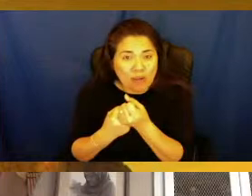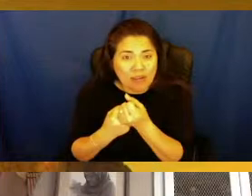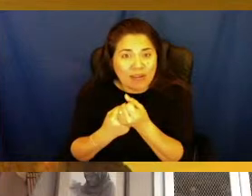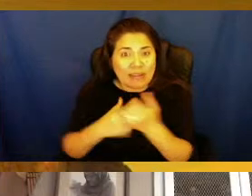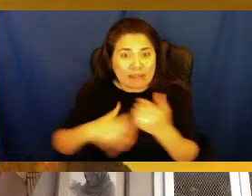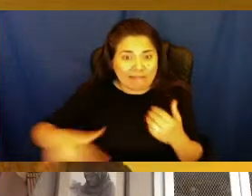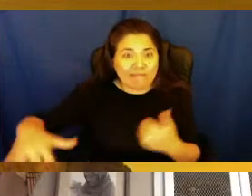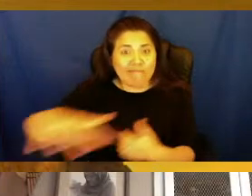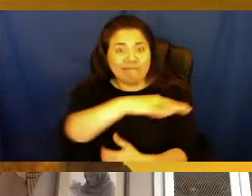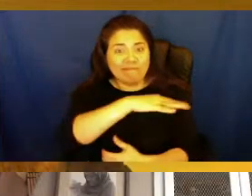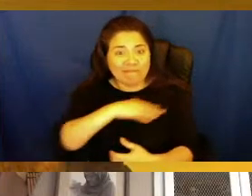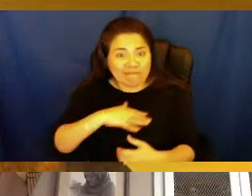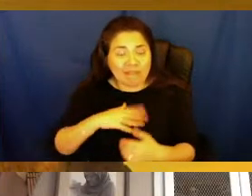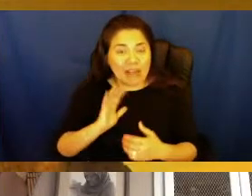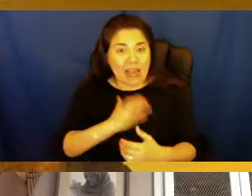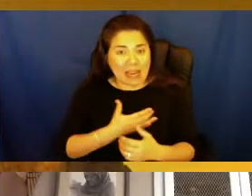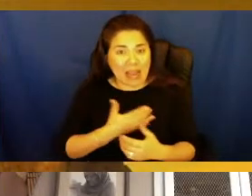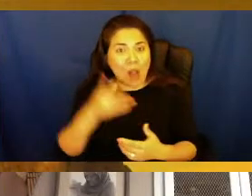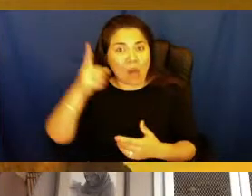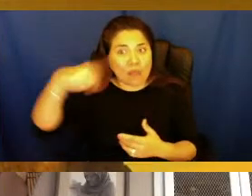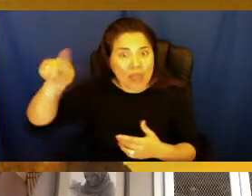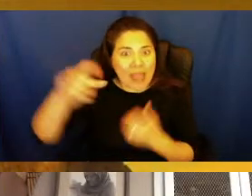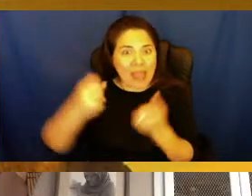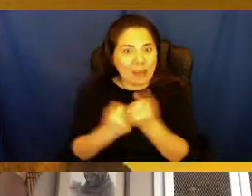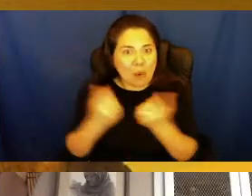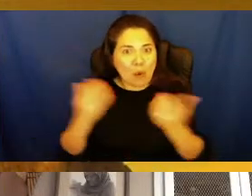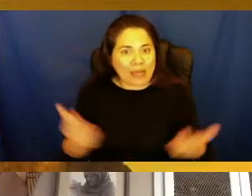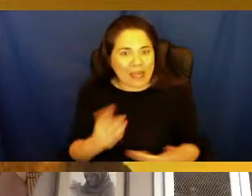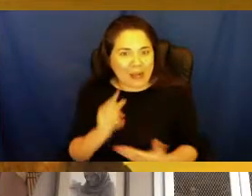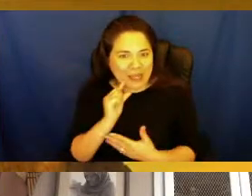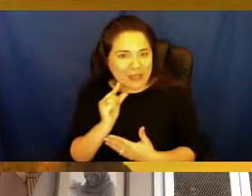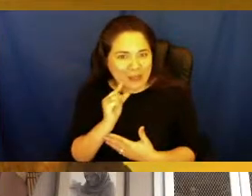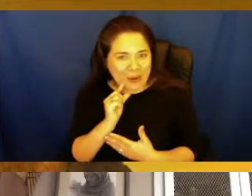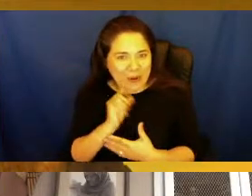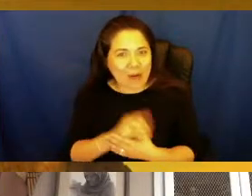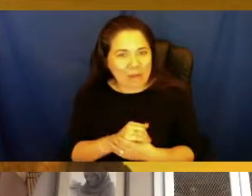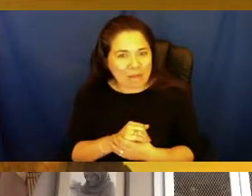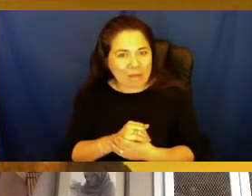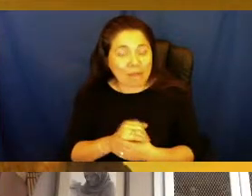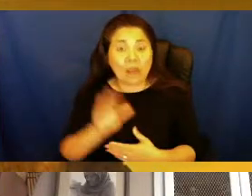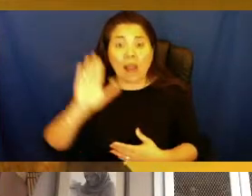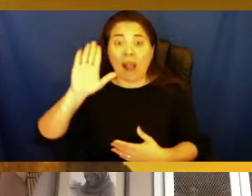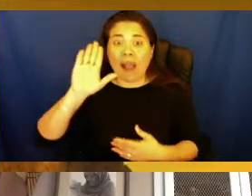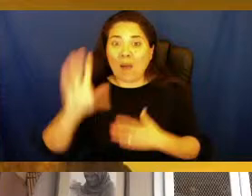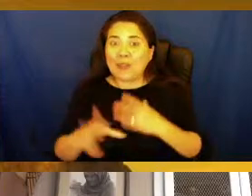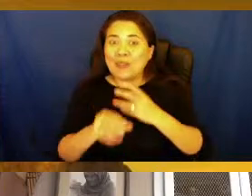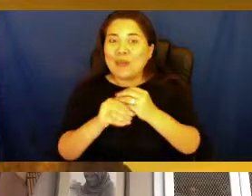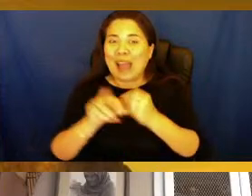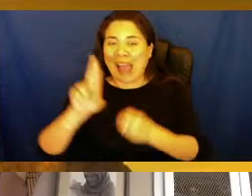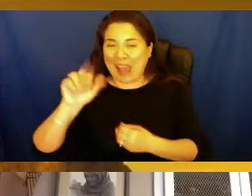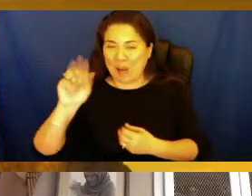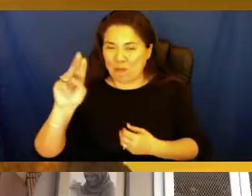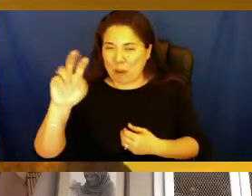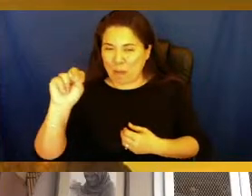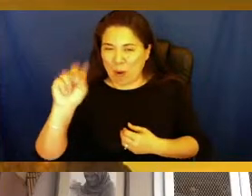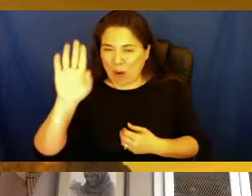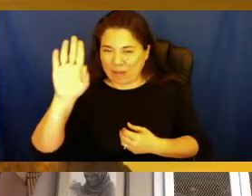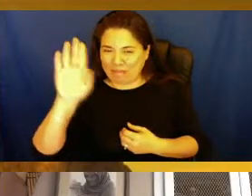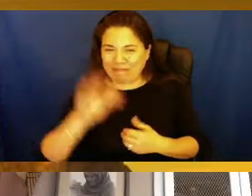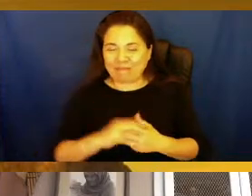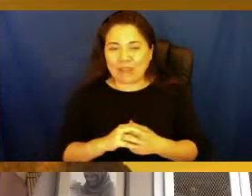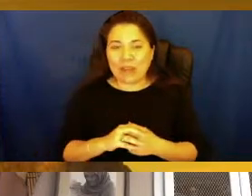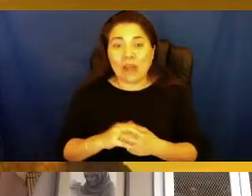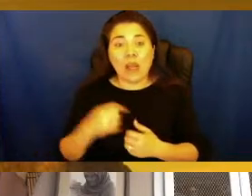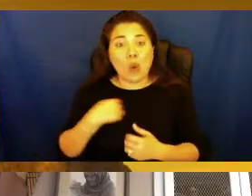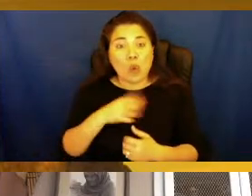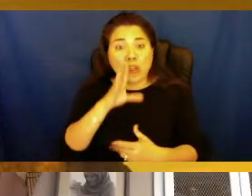Tapilam Nation here in San Antonio and in Texas. Real quick, I just want to add one more thing. We're